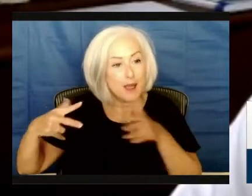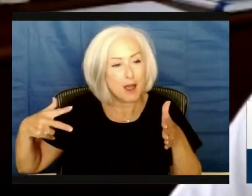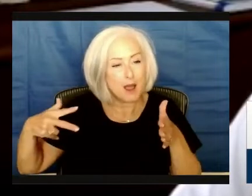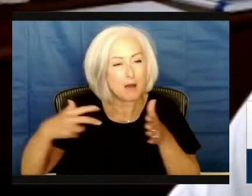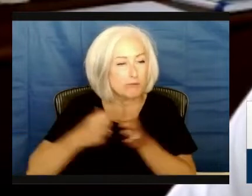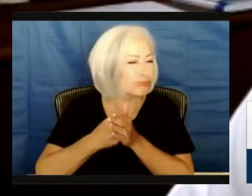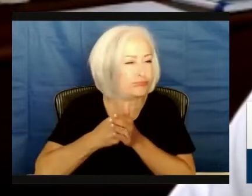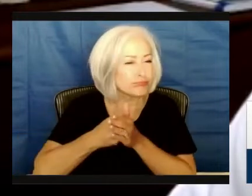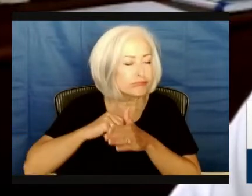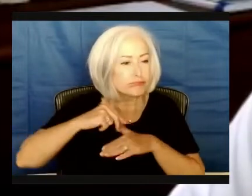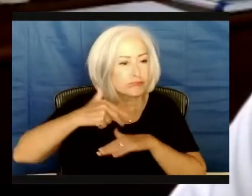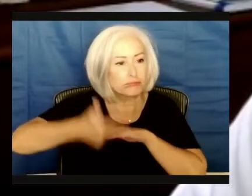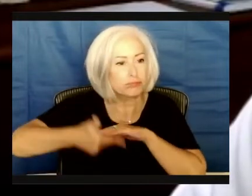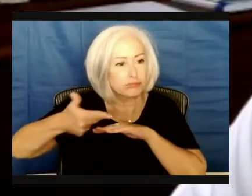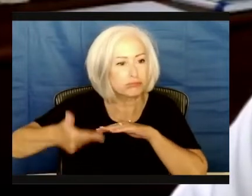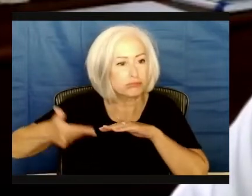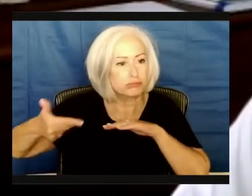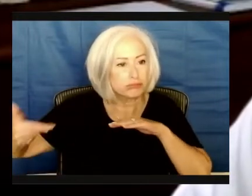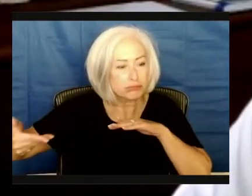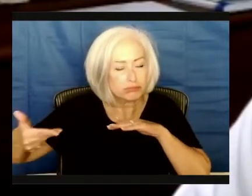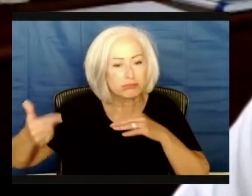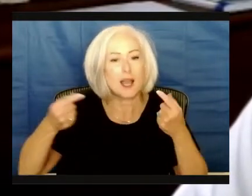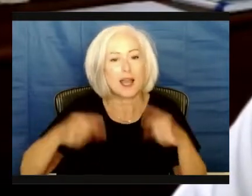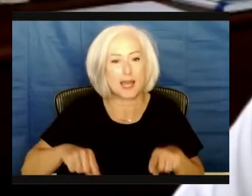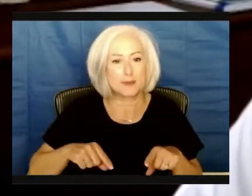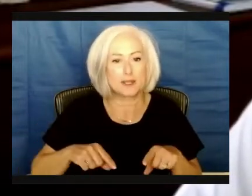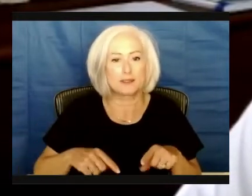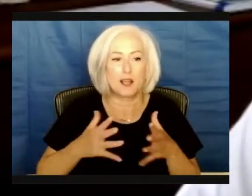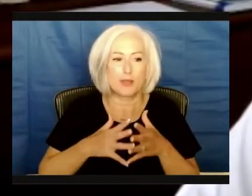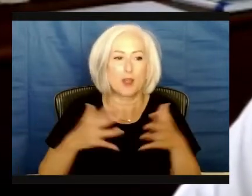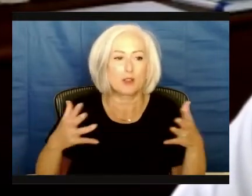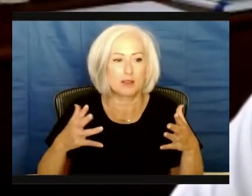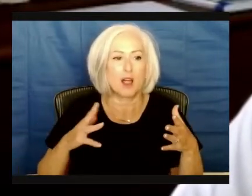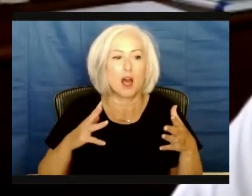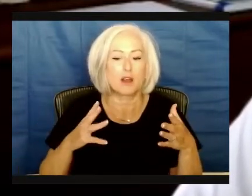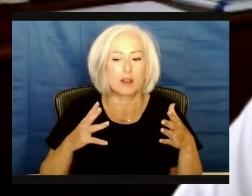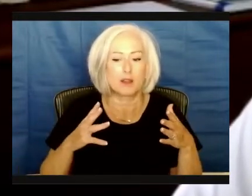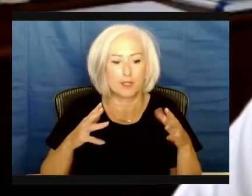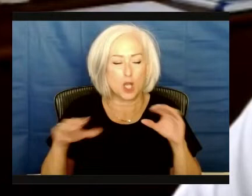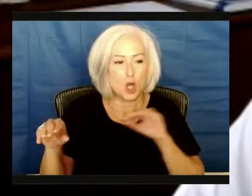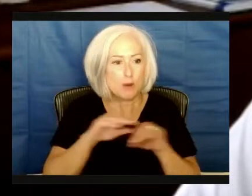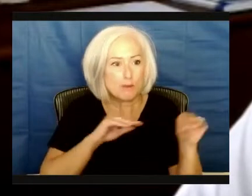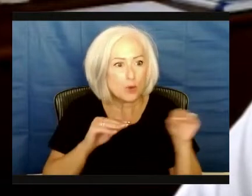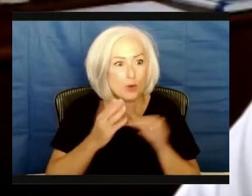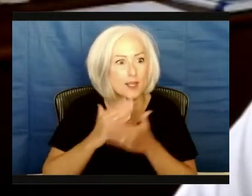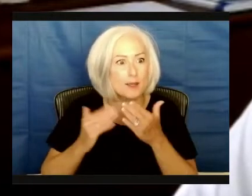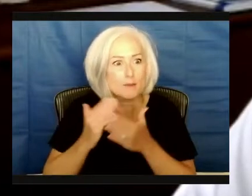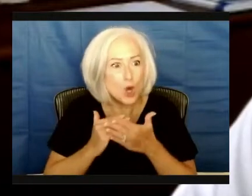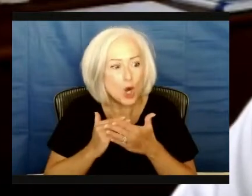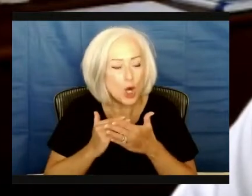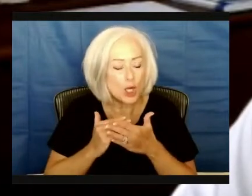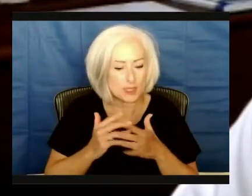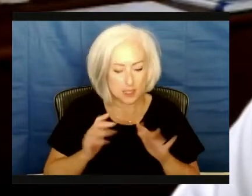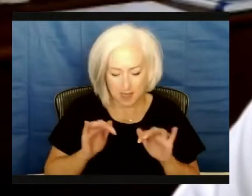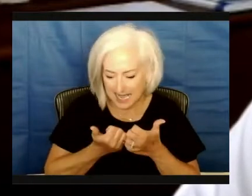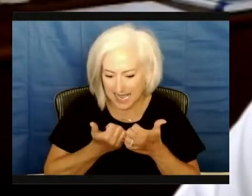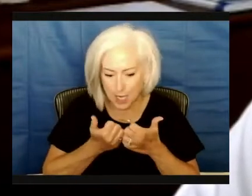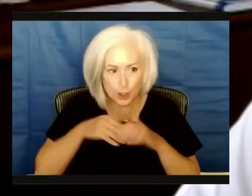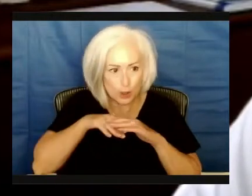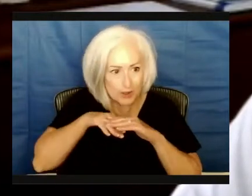train. Not a lot of moving parts, and so those challenges about being able to access a train on its